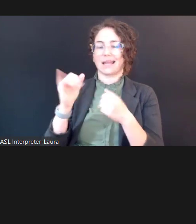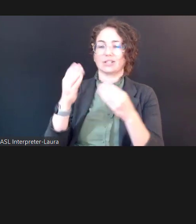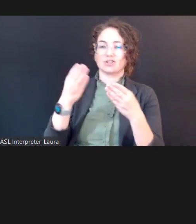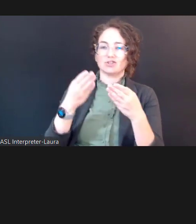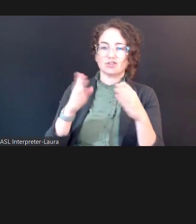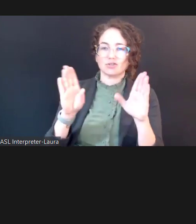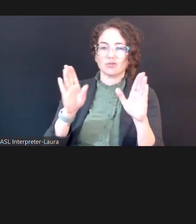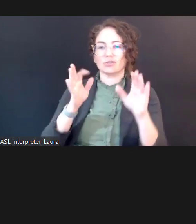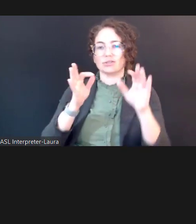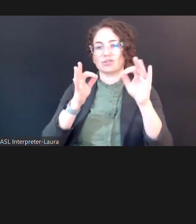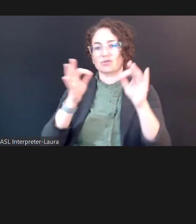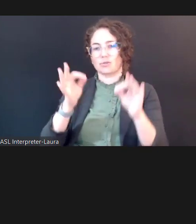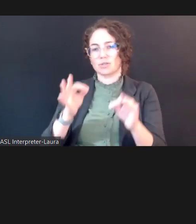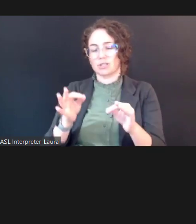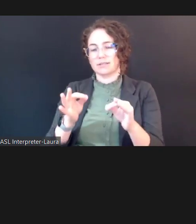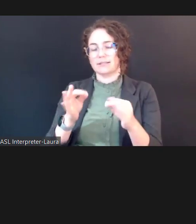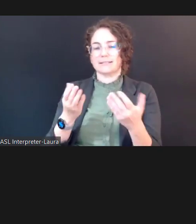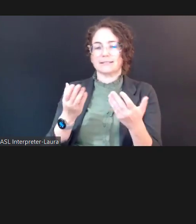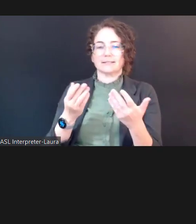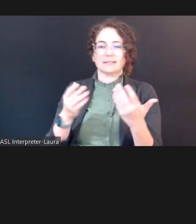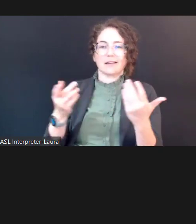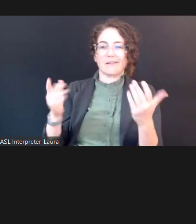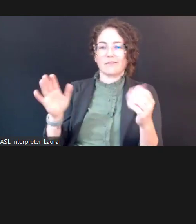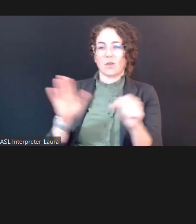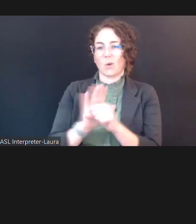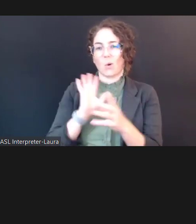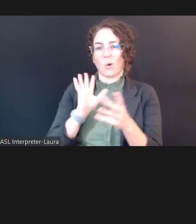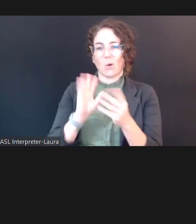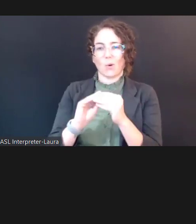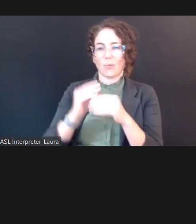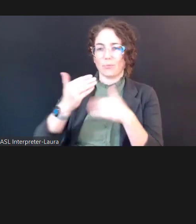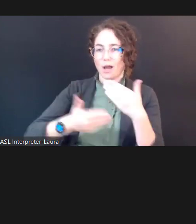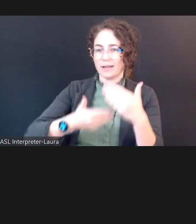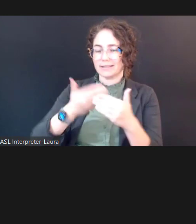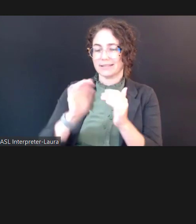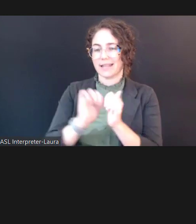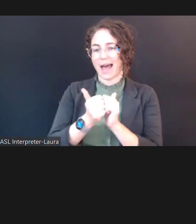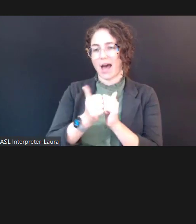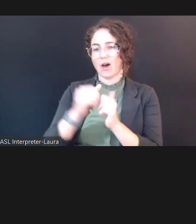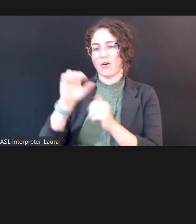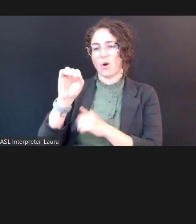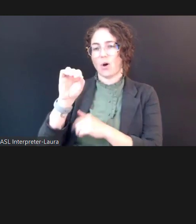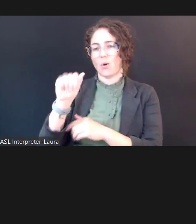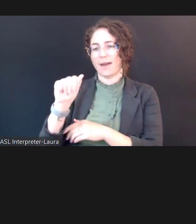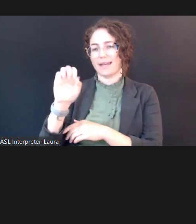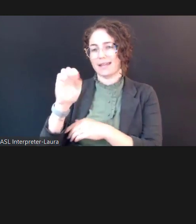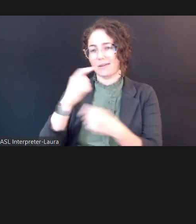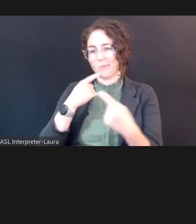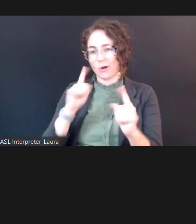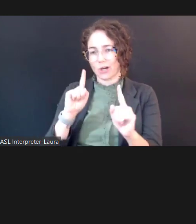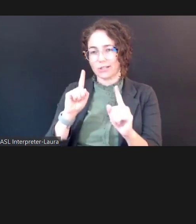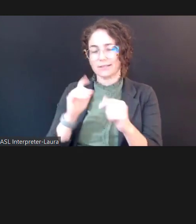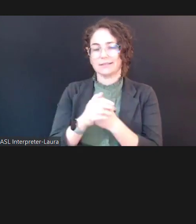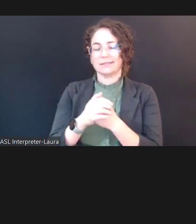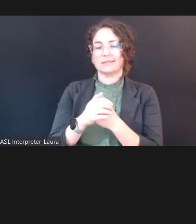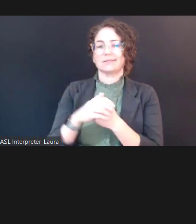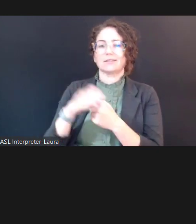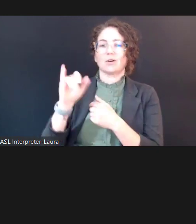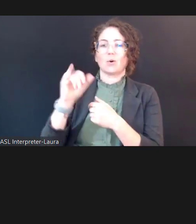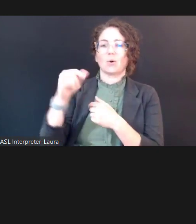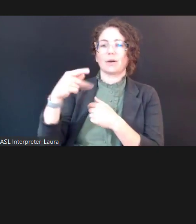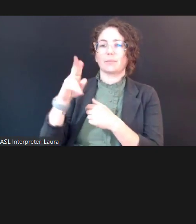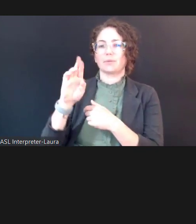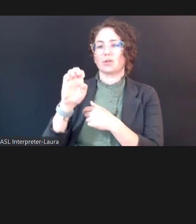general descriptions of the whole process, how OAE works, or Pure